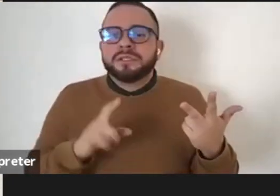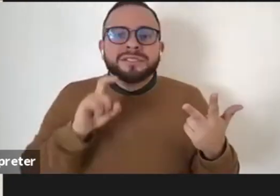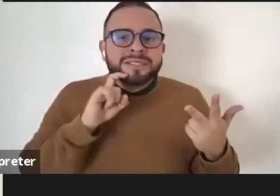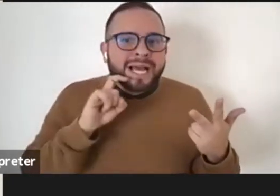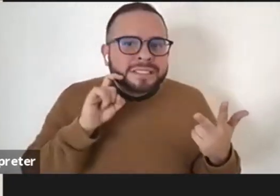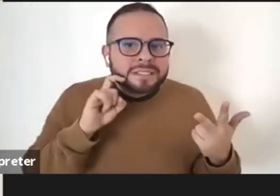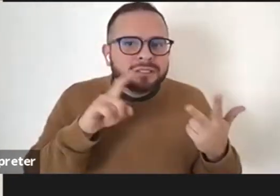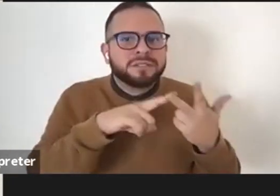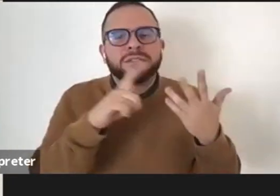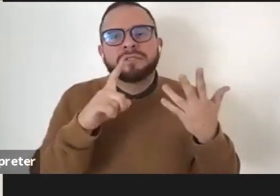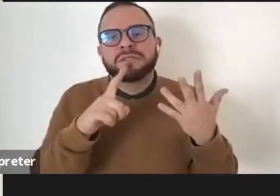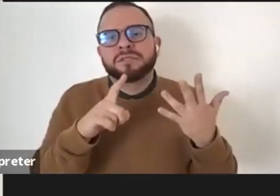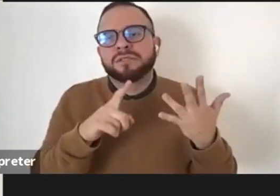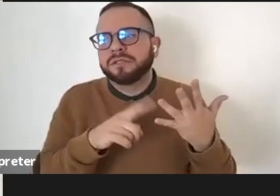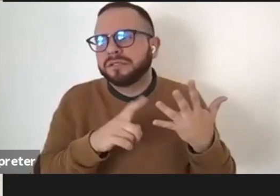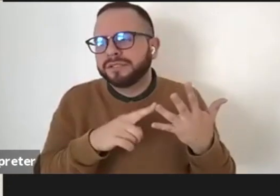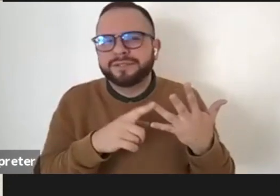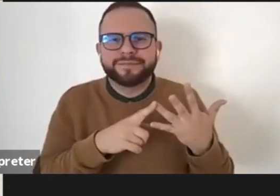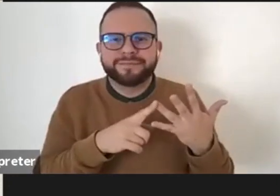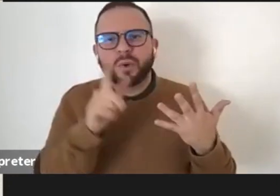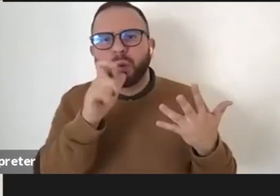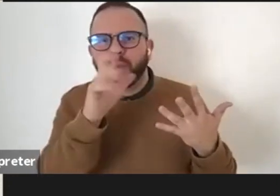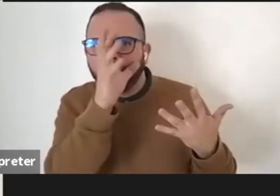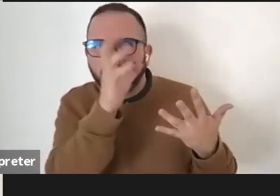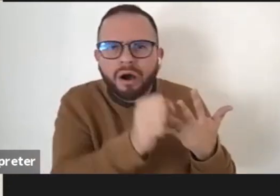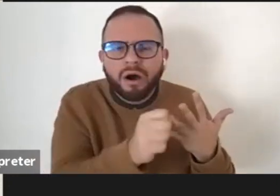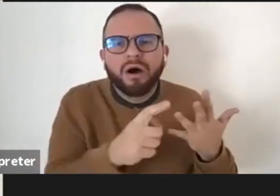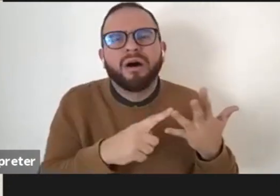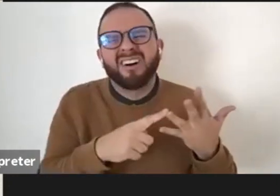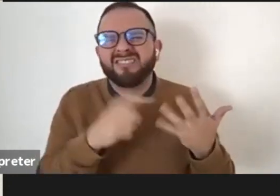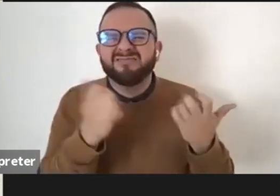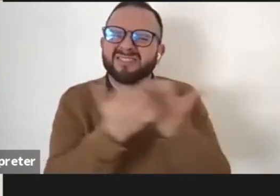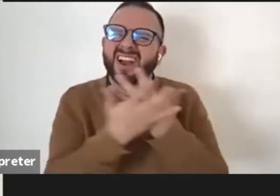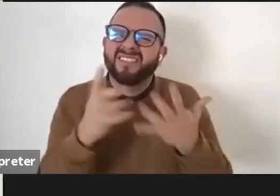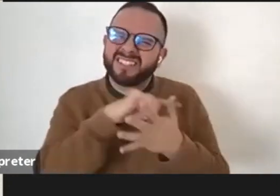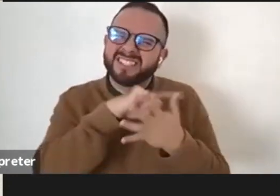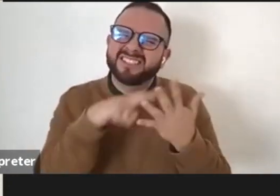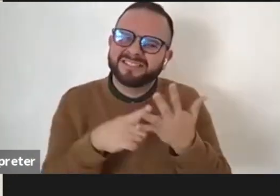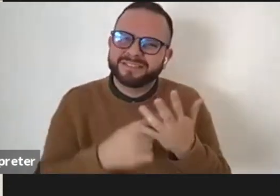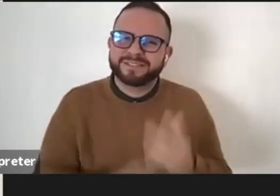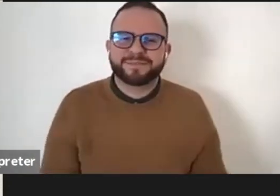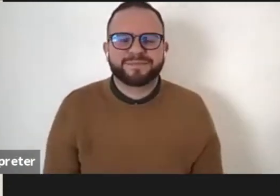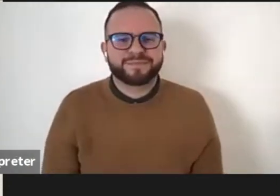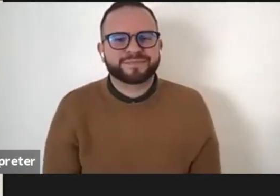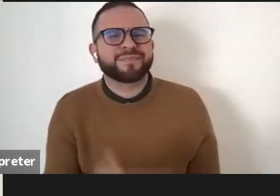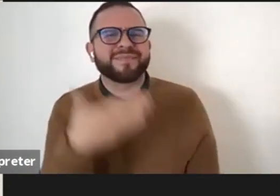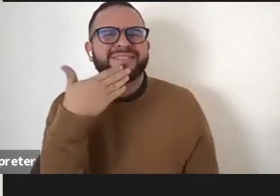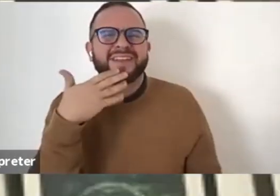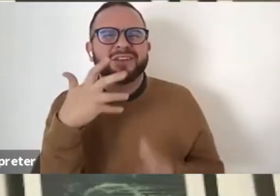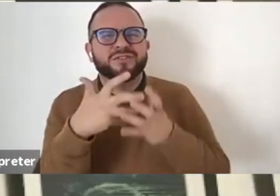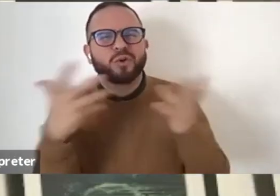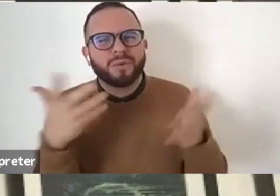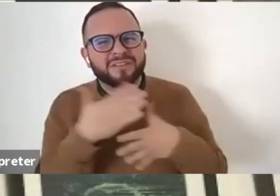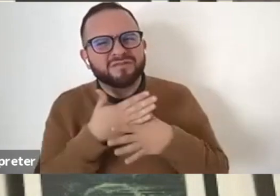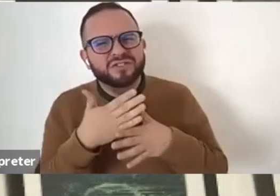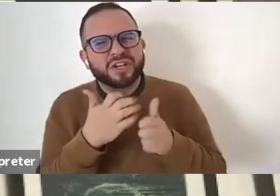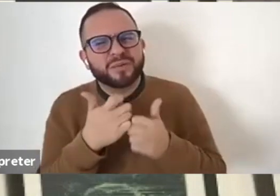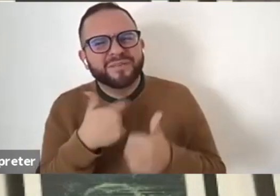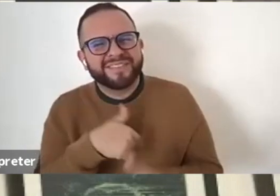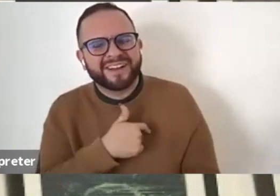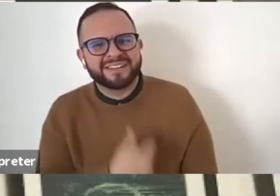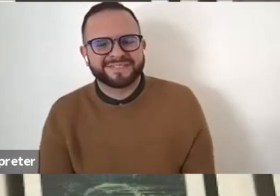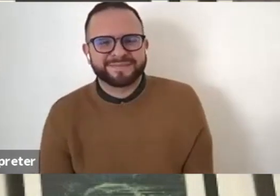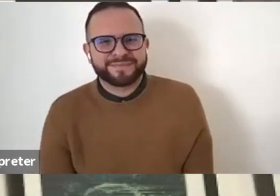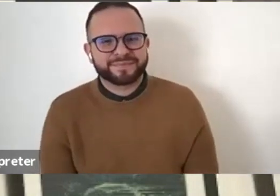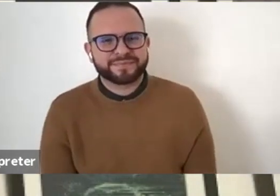and sexuality and everything else. Thank you so much for sharing that with us. So I